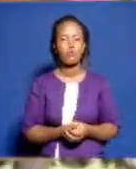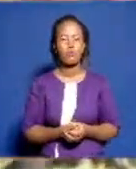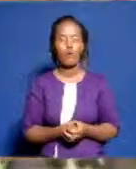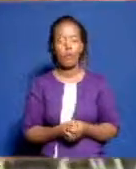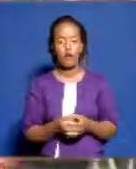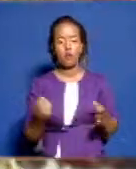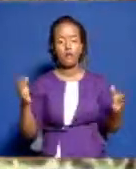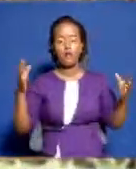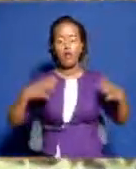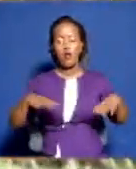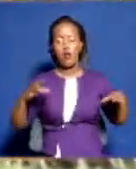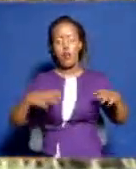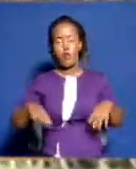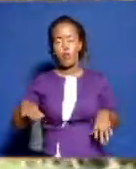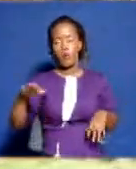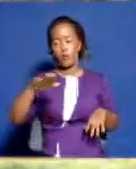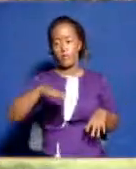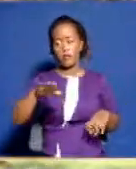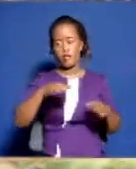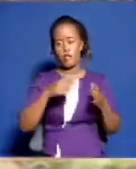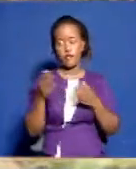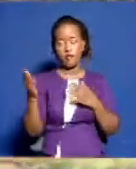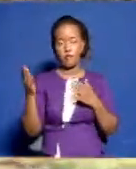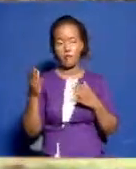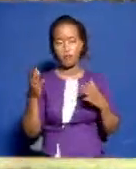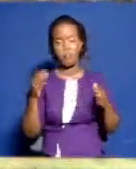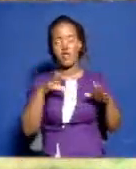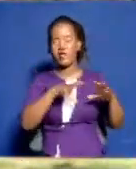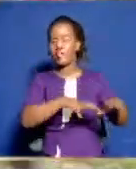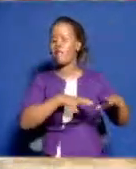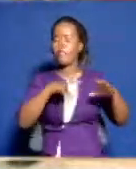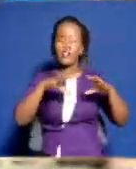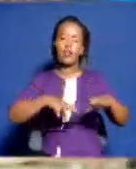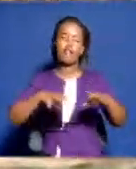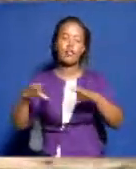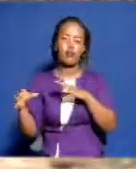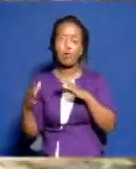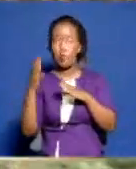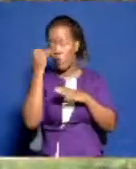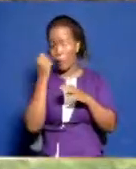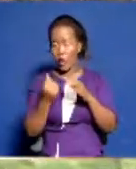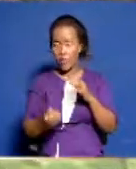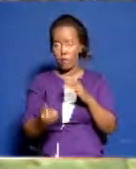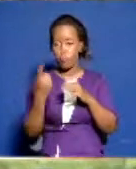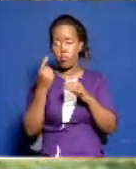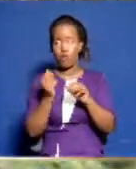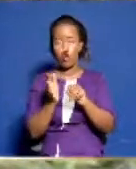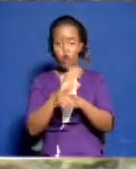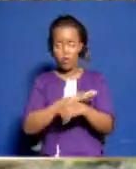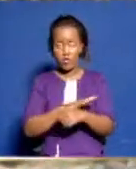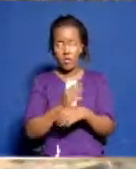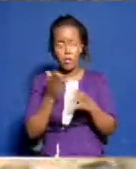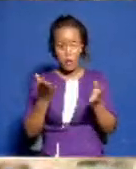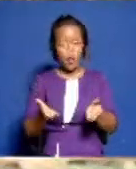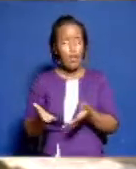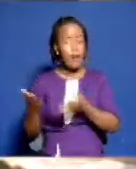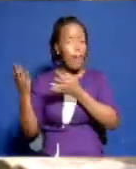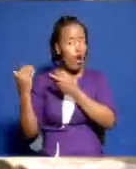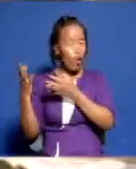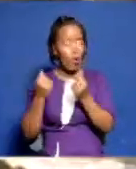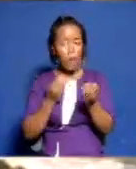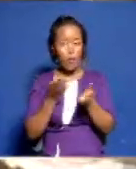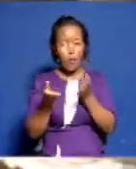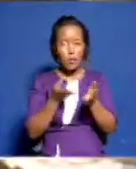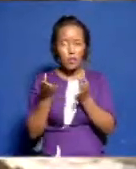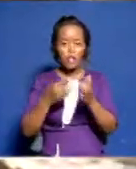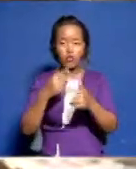Community of Olomboma Culture Village, who suffered a lot during the COVID-19 pandemic time, are now hoping to continue with their business as